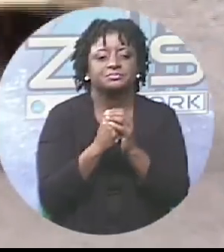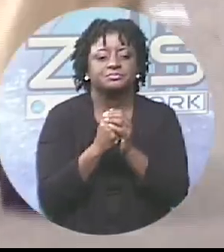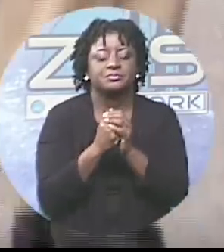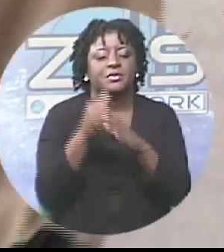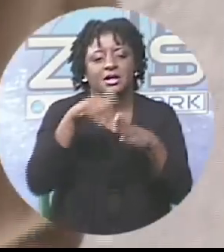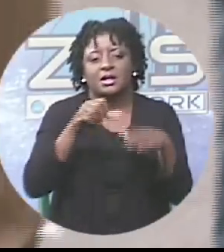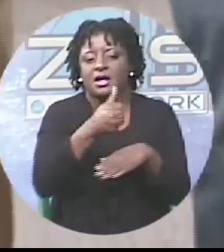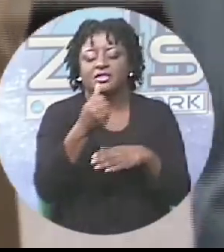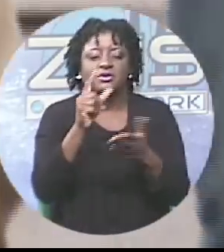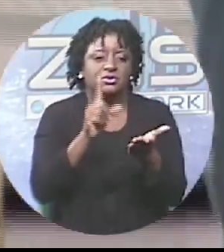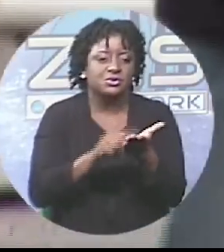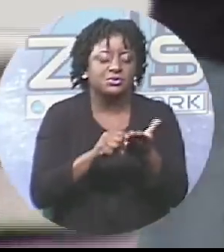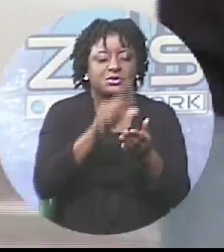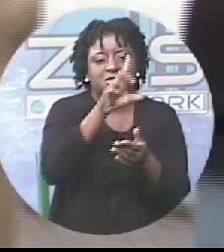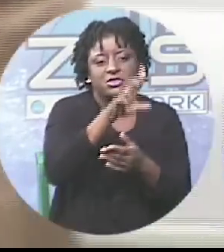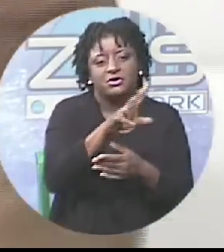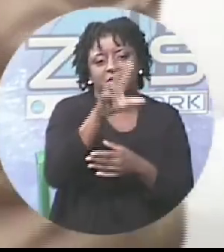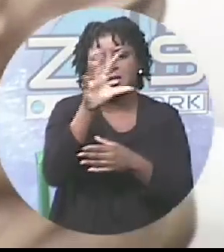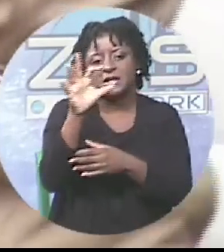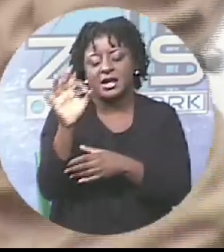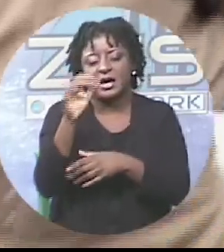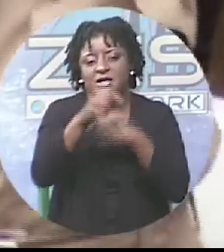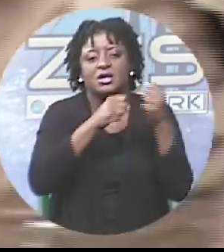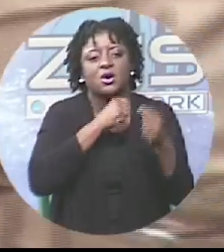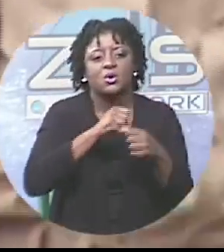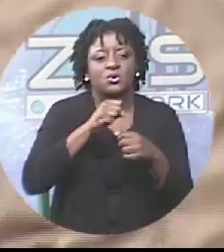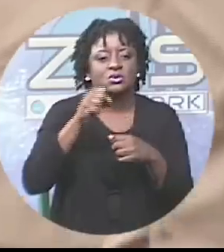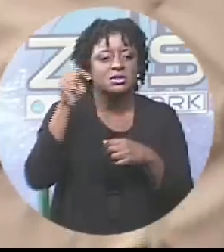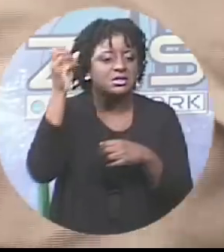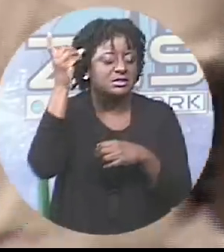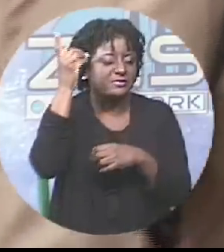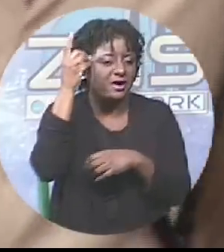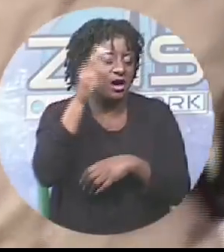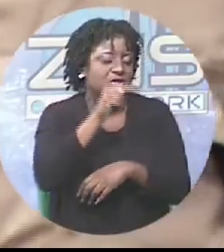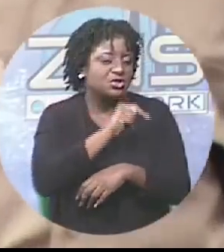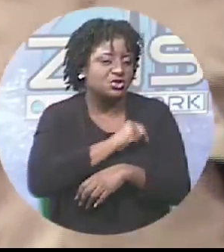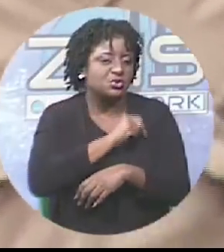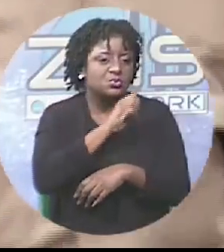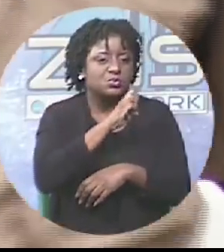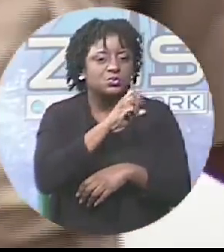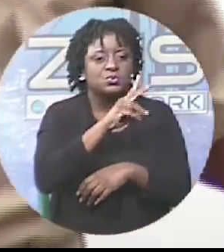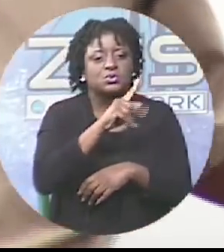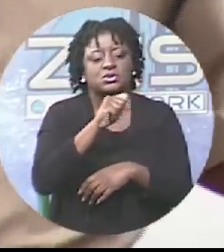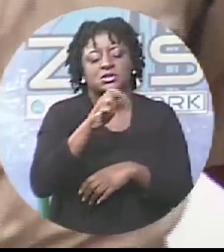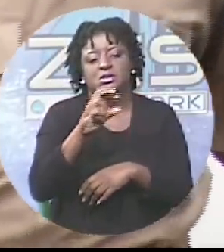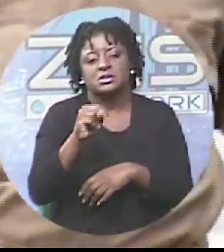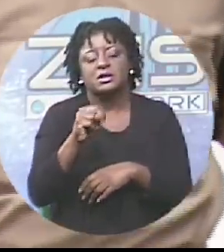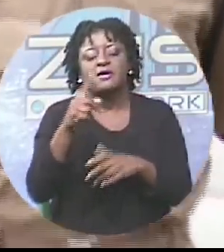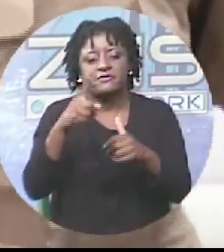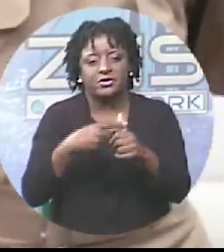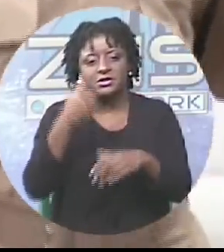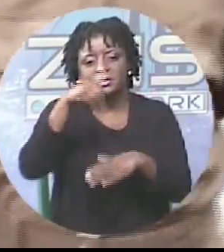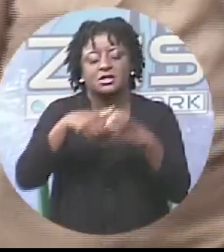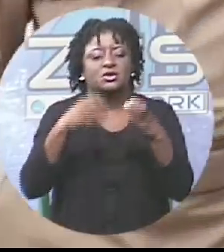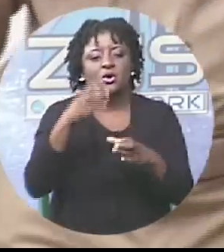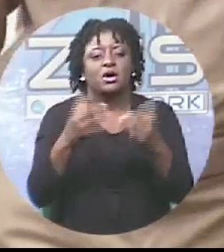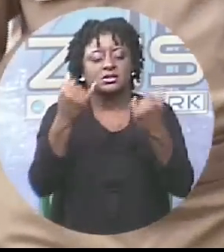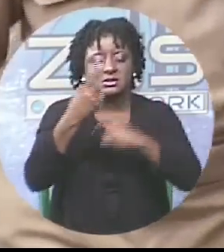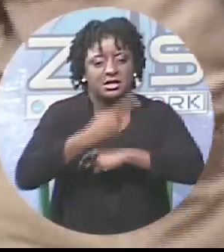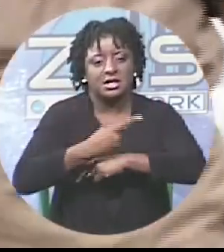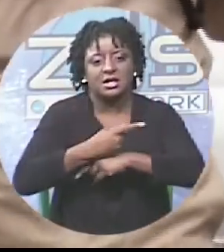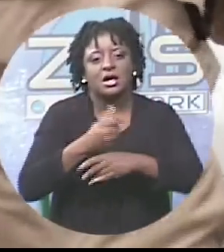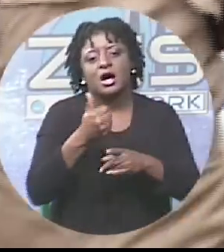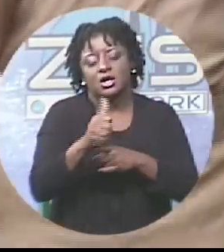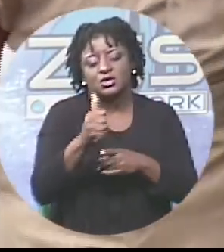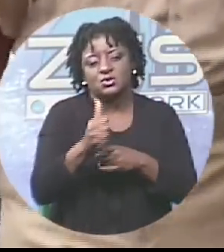other court news, 39-year-old Devard Newton made his first appearance in the South Street Magistrate Courts today. He's accused of